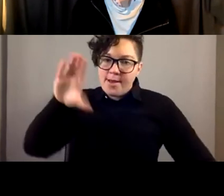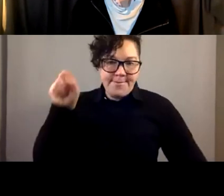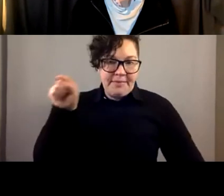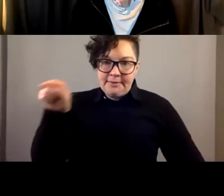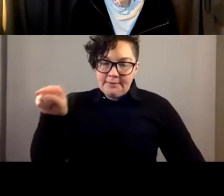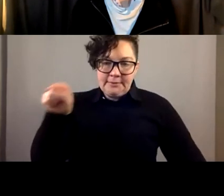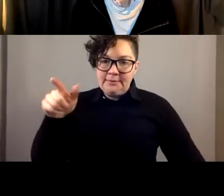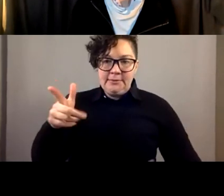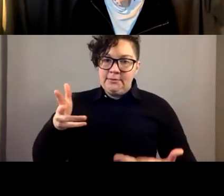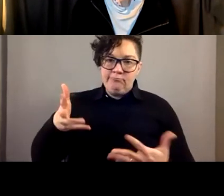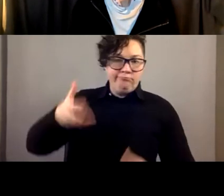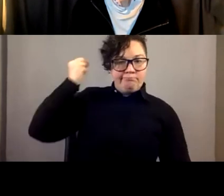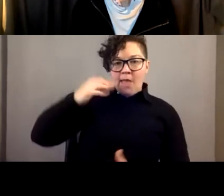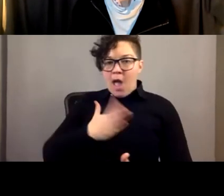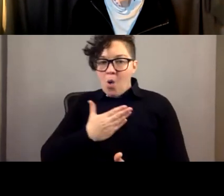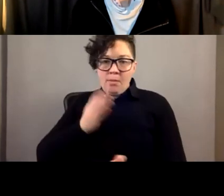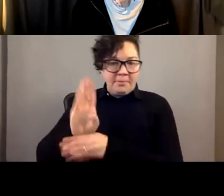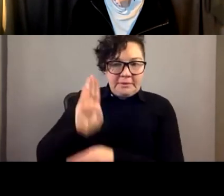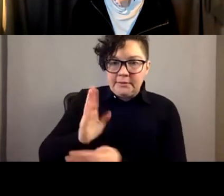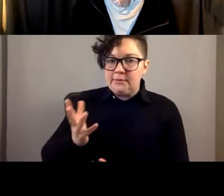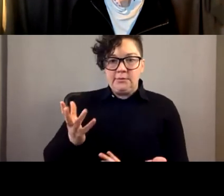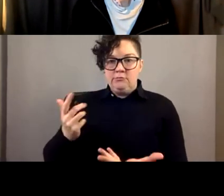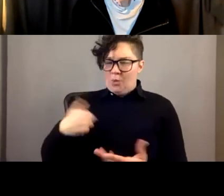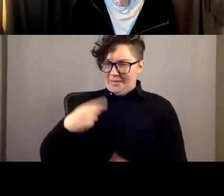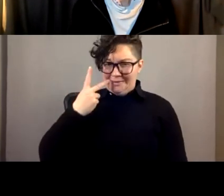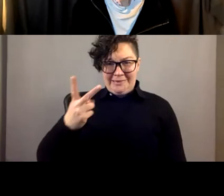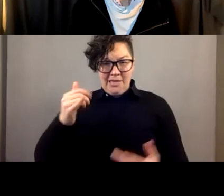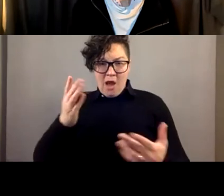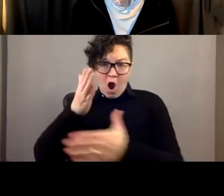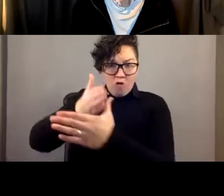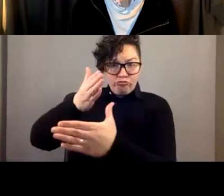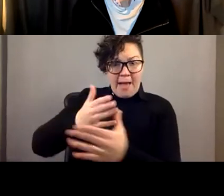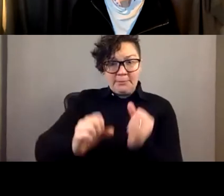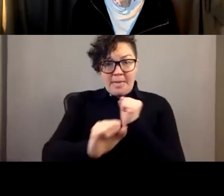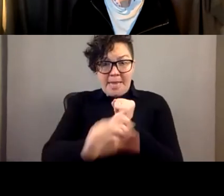stand for it when we see these kinds of coordinated harassment campaigns, that we will